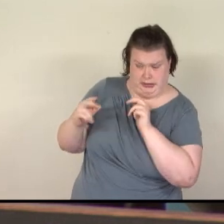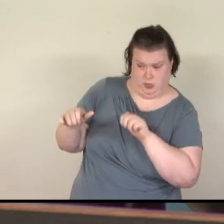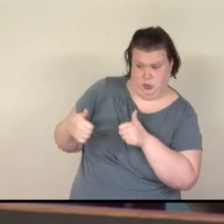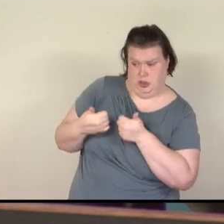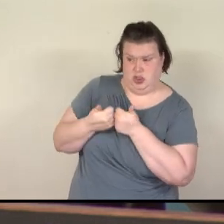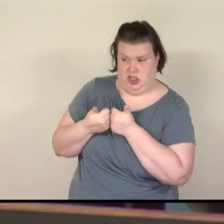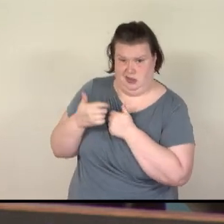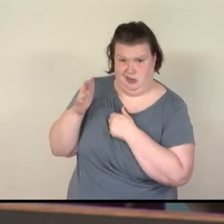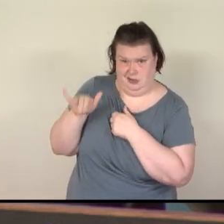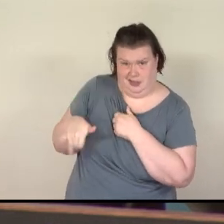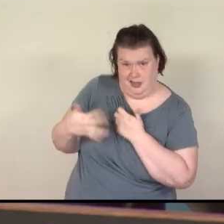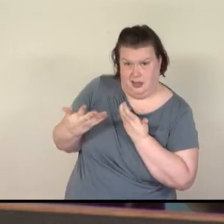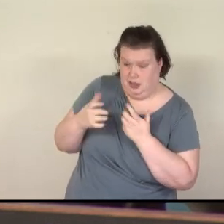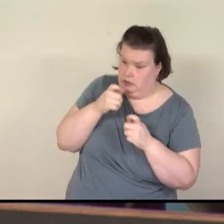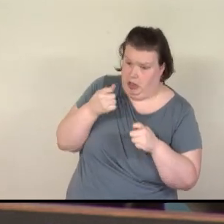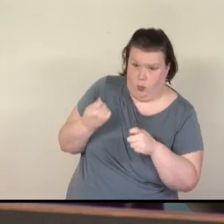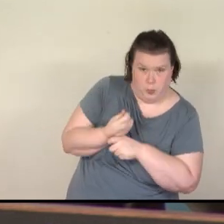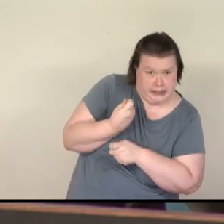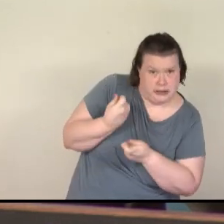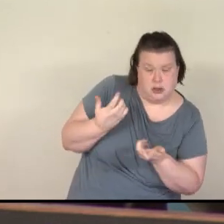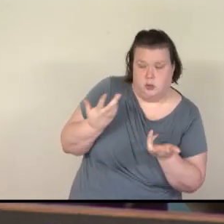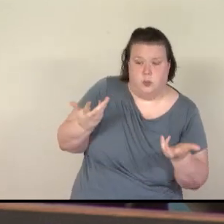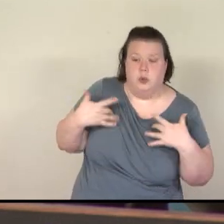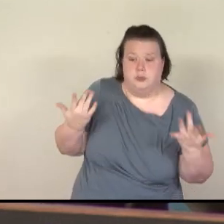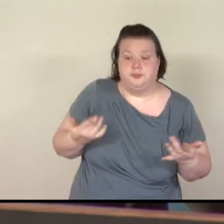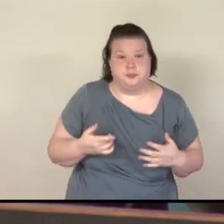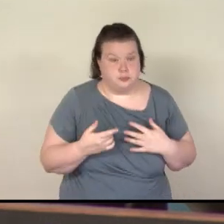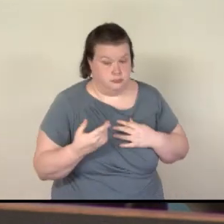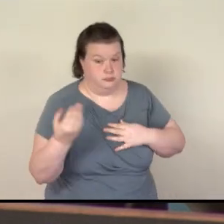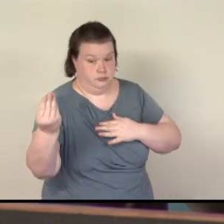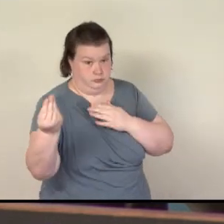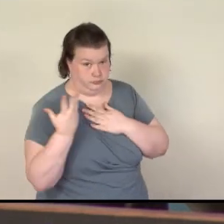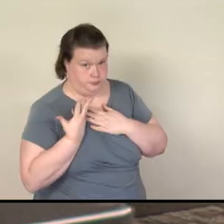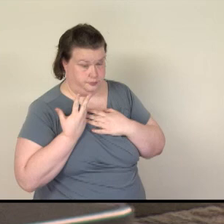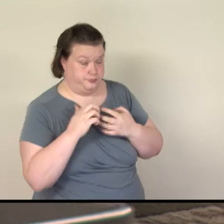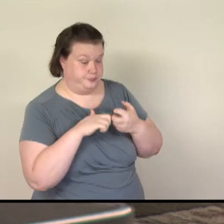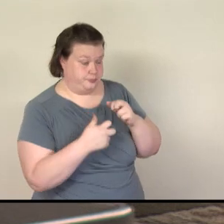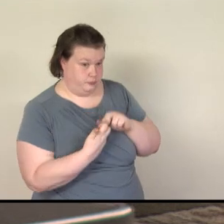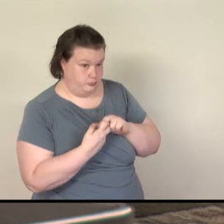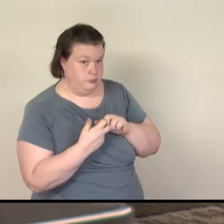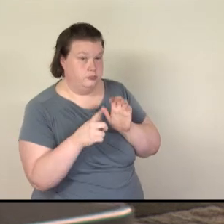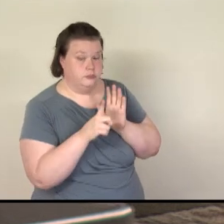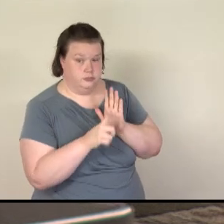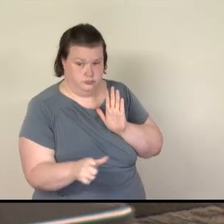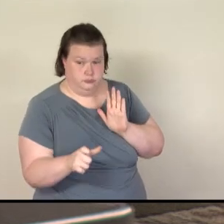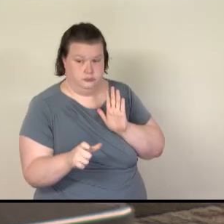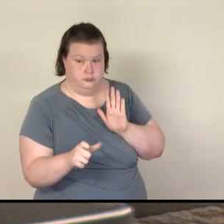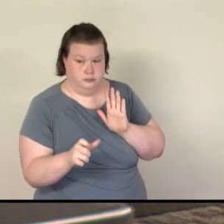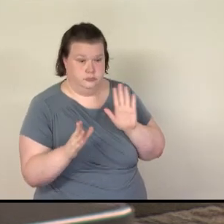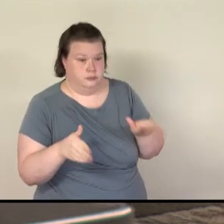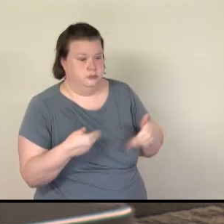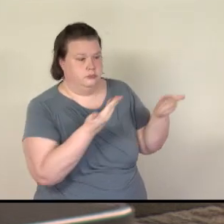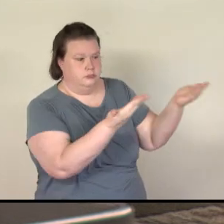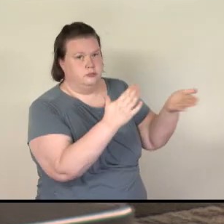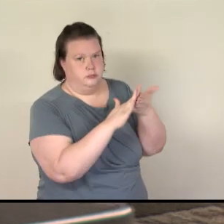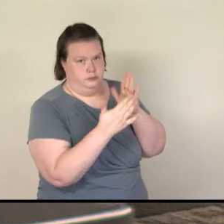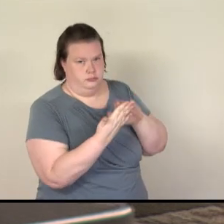challenge that and just not win, or how did that go? As soon as we became aware that it was an issue, we immediately took it to the